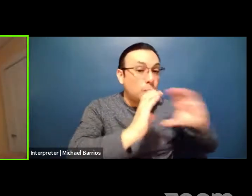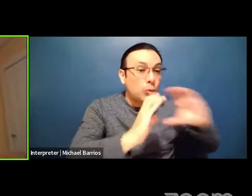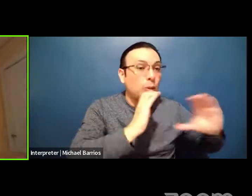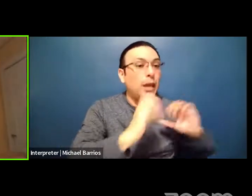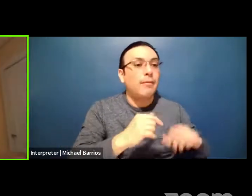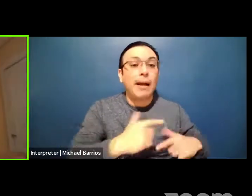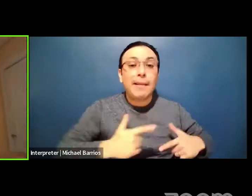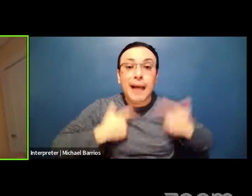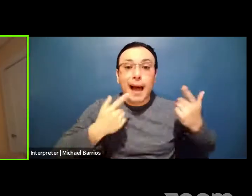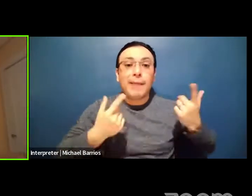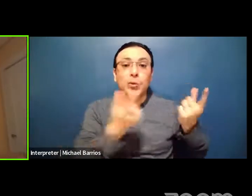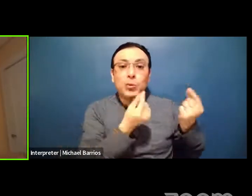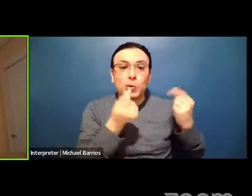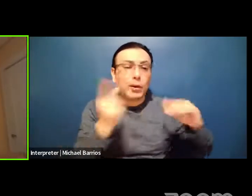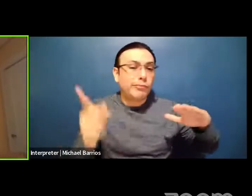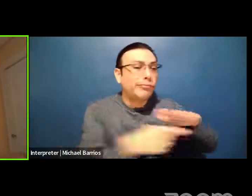enjoying.